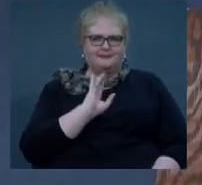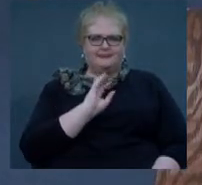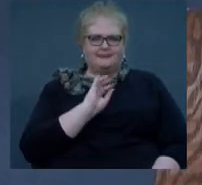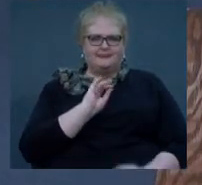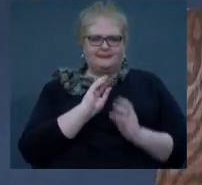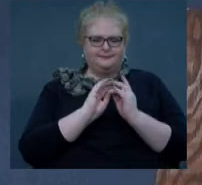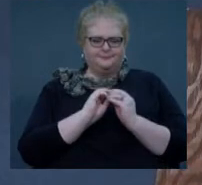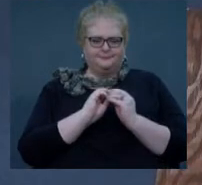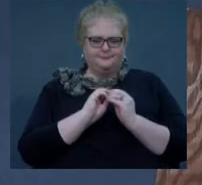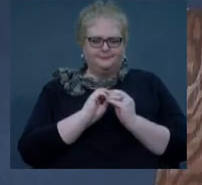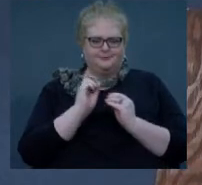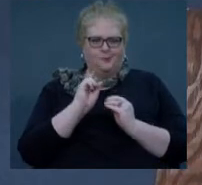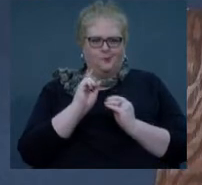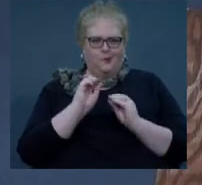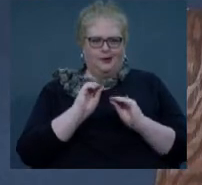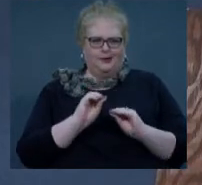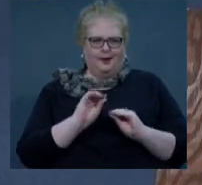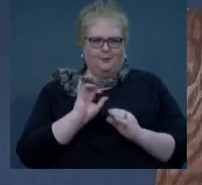well, where did I put it?